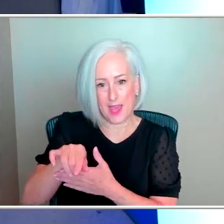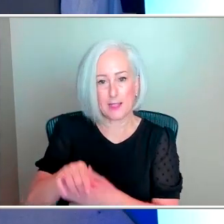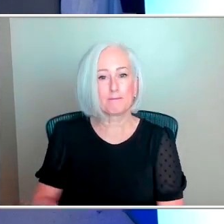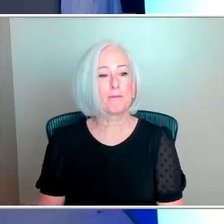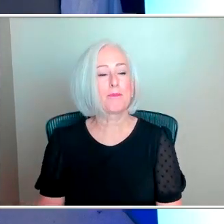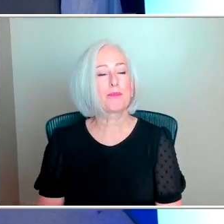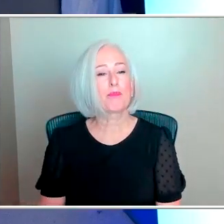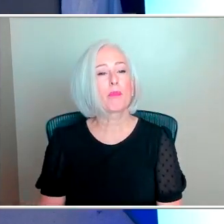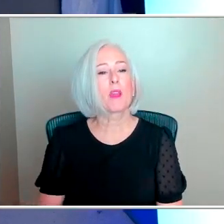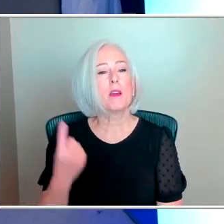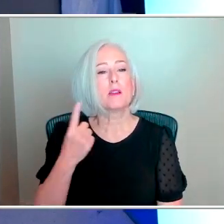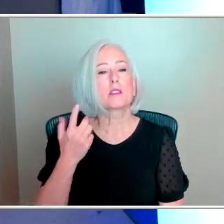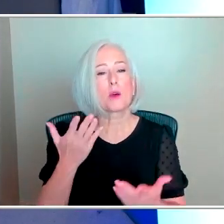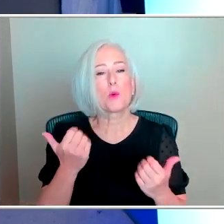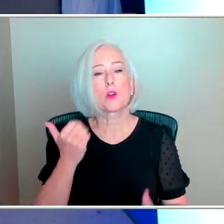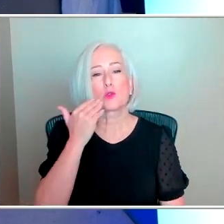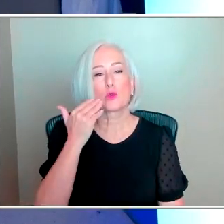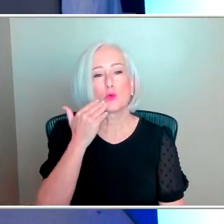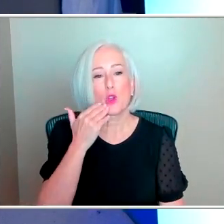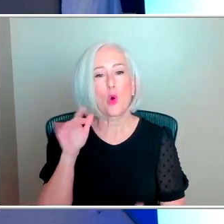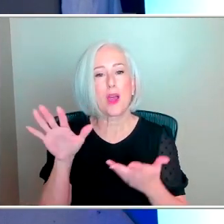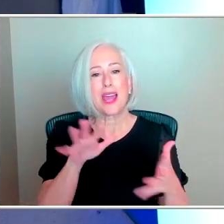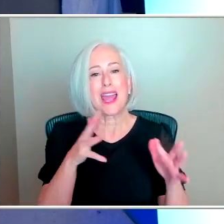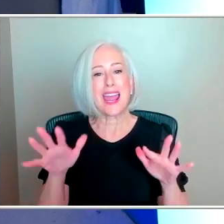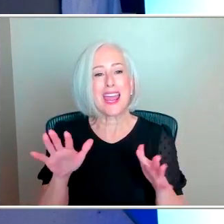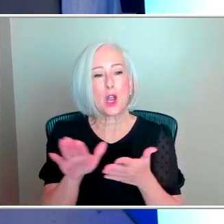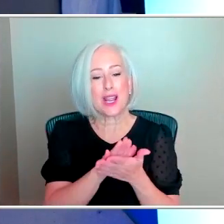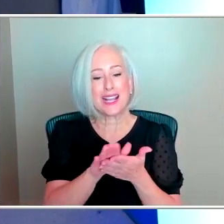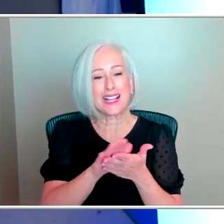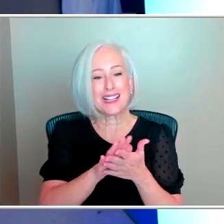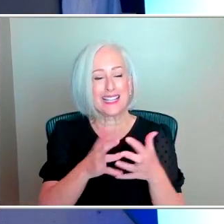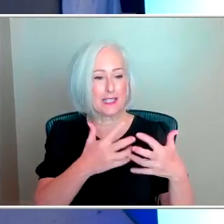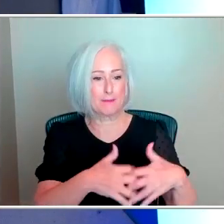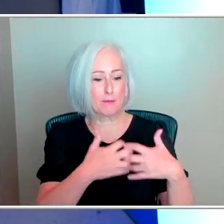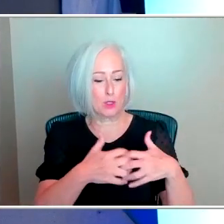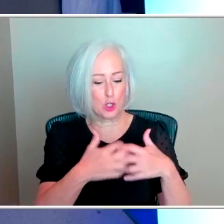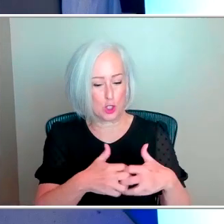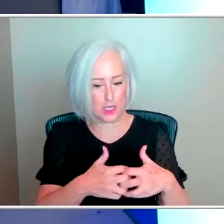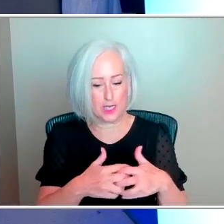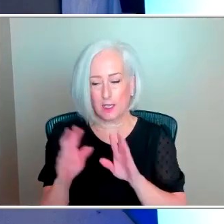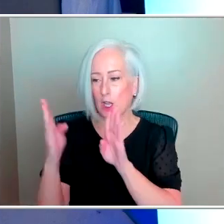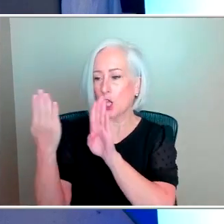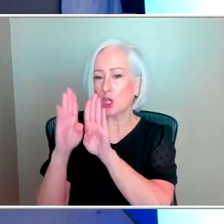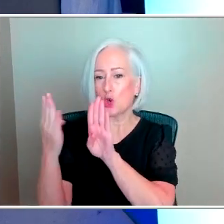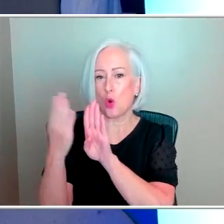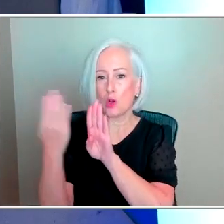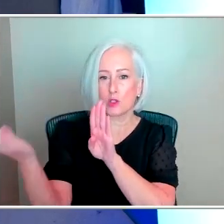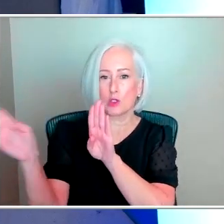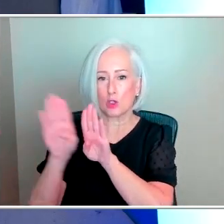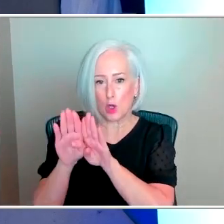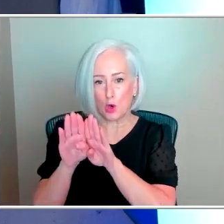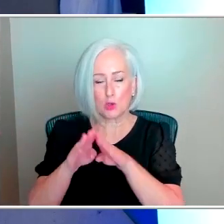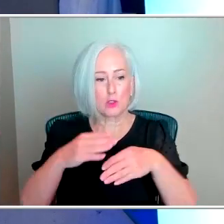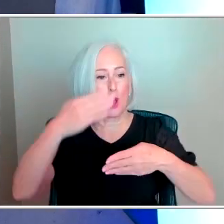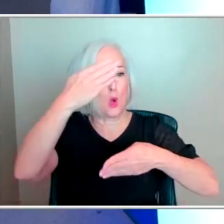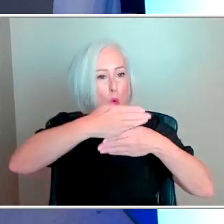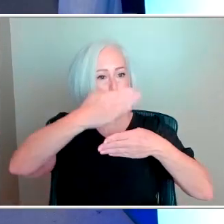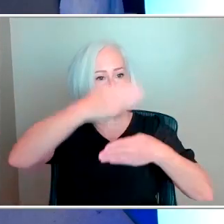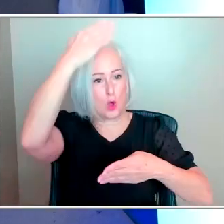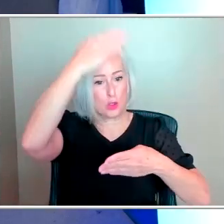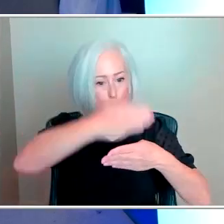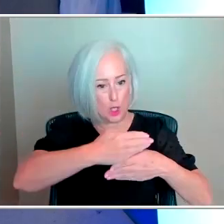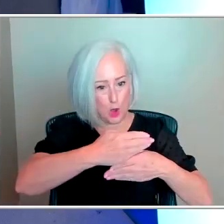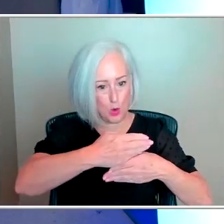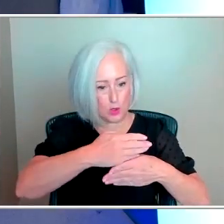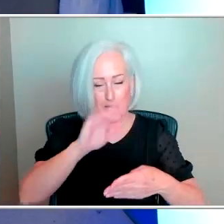know, could using an air purifier and keeping doors and windows closed at the right time help? And